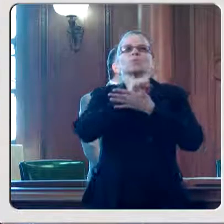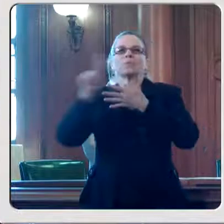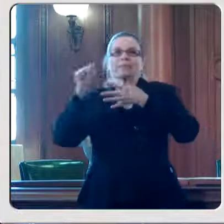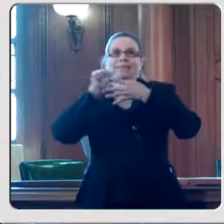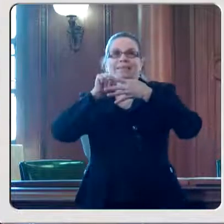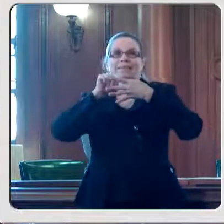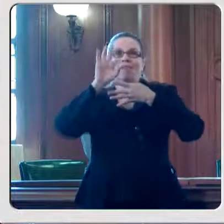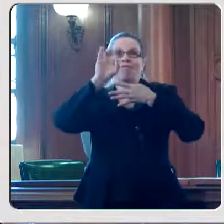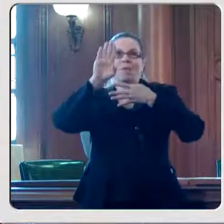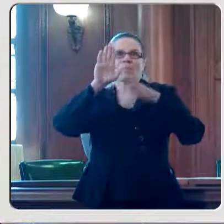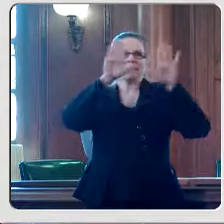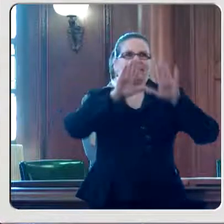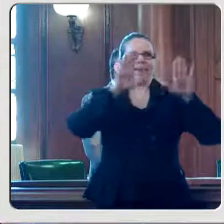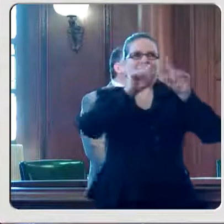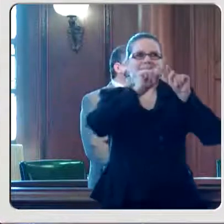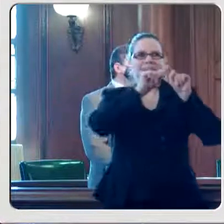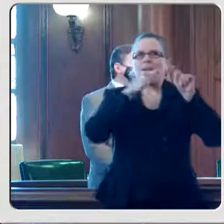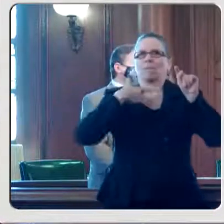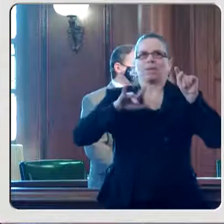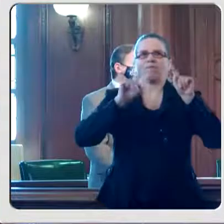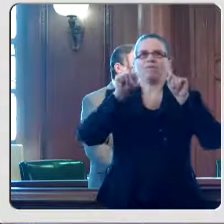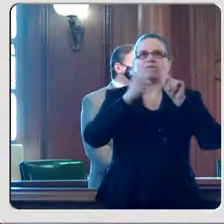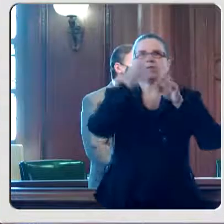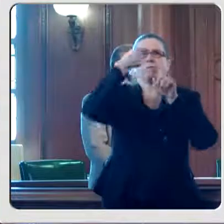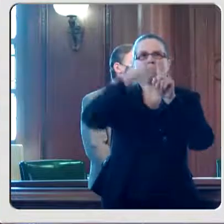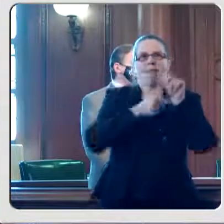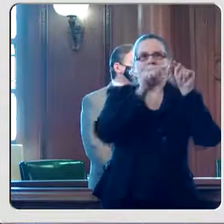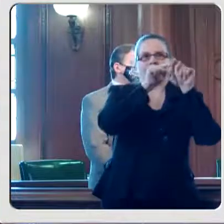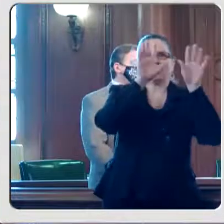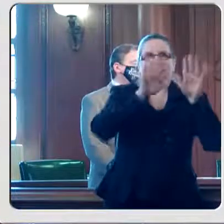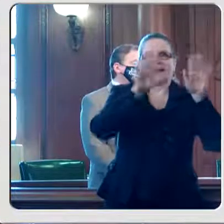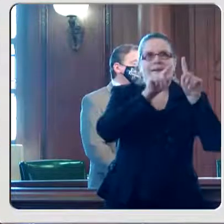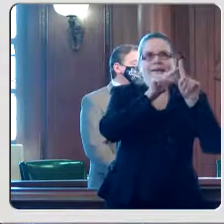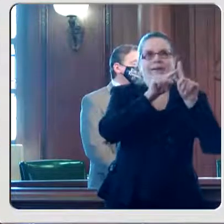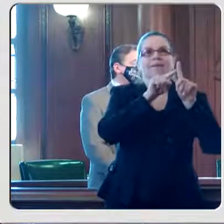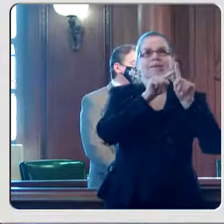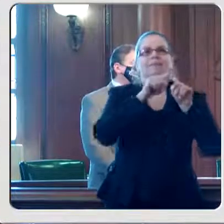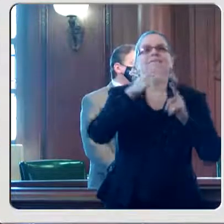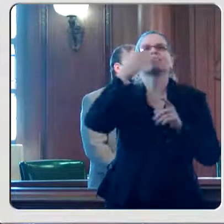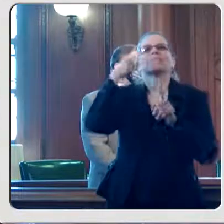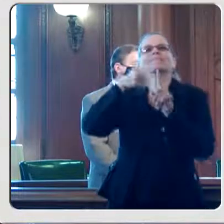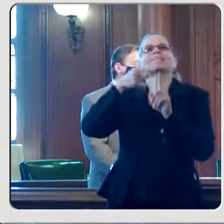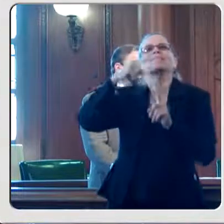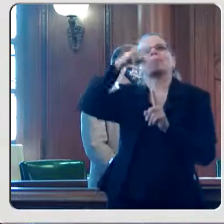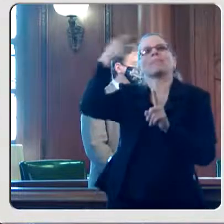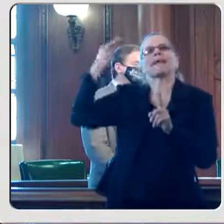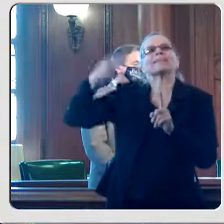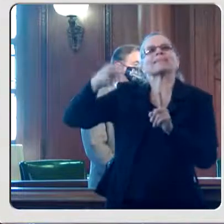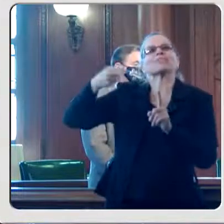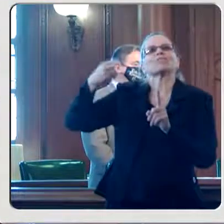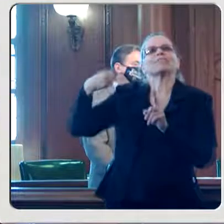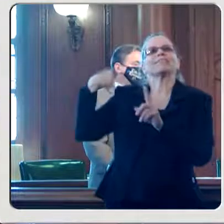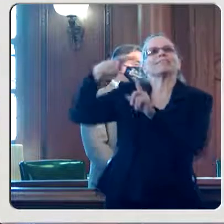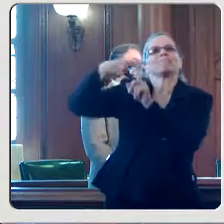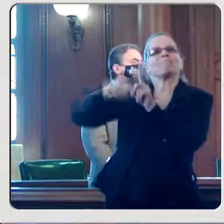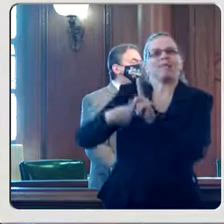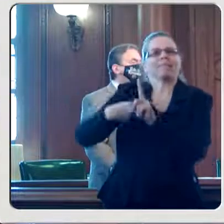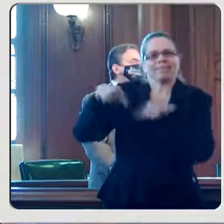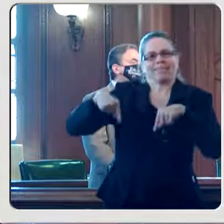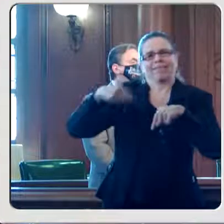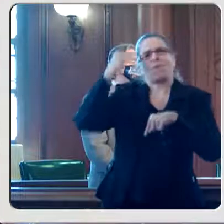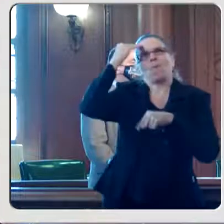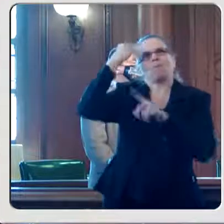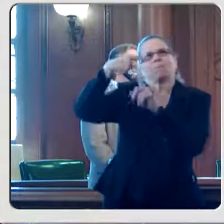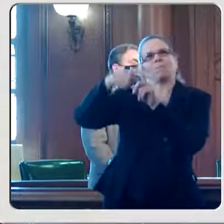February to coincide with Black History Month. Usually, if it was not COVID,